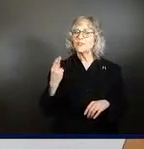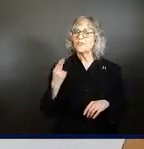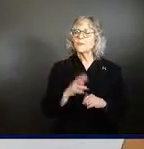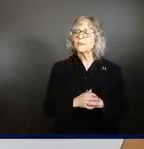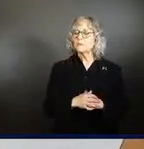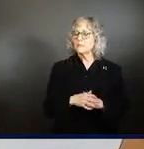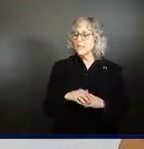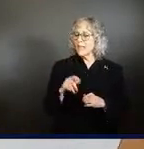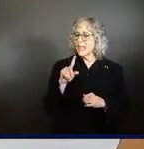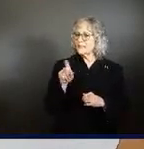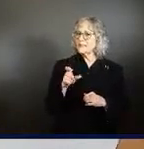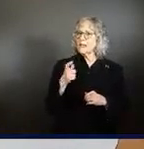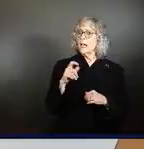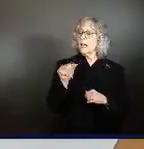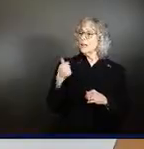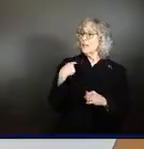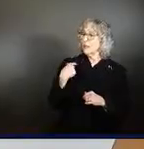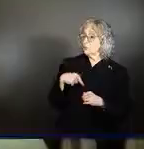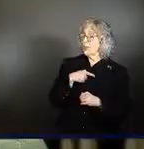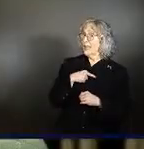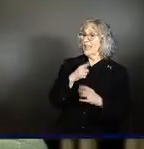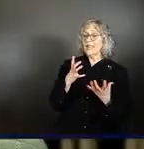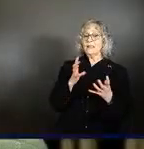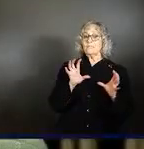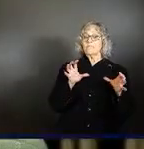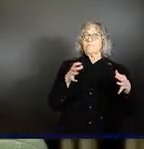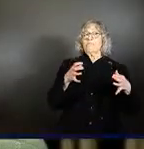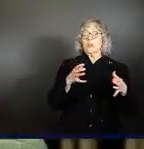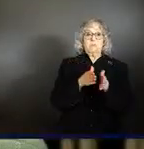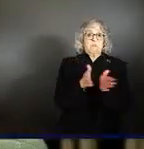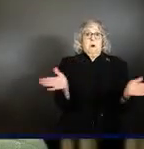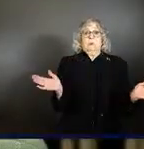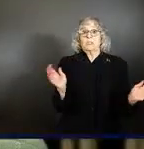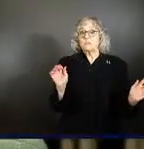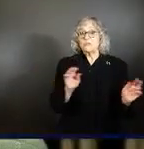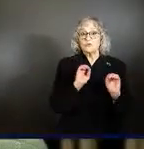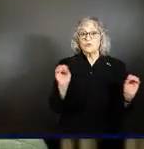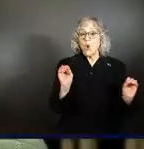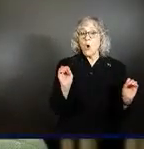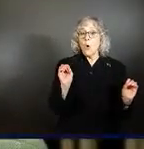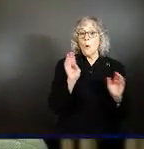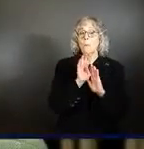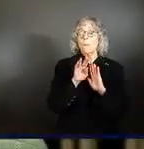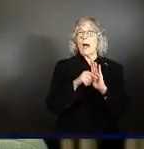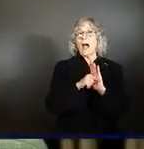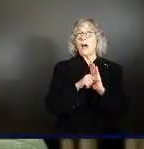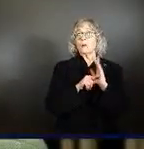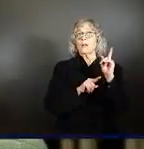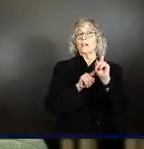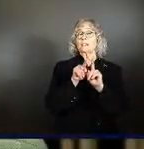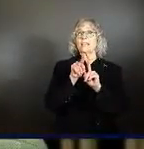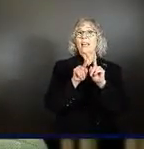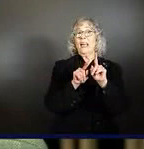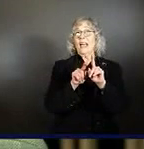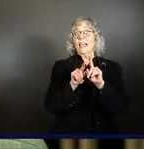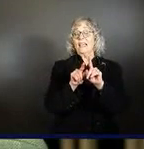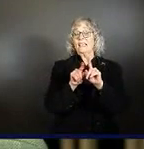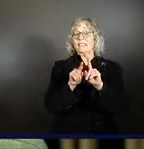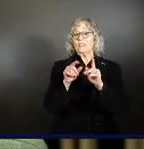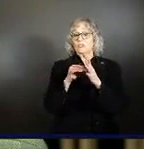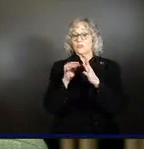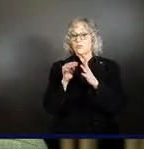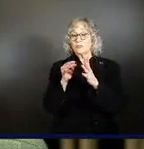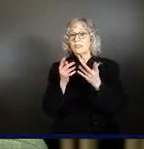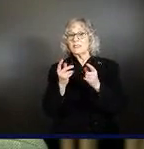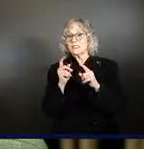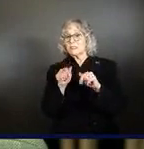anything we as the public with no background in astronomy can do to help contribute to analyze the images and data from